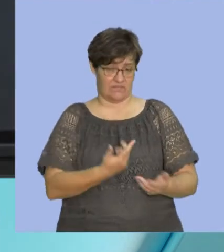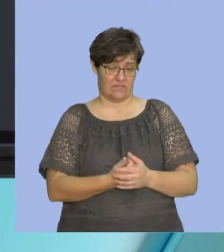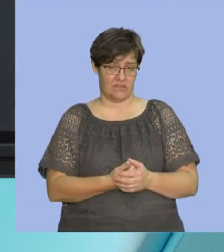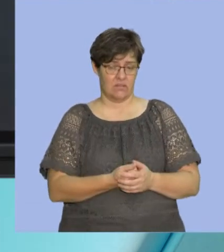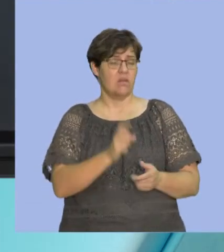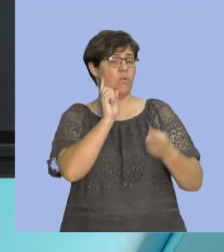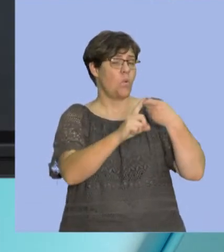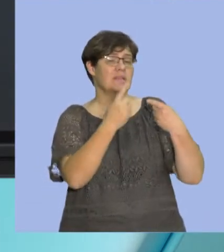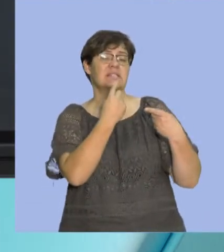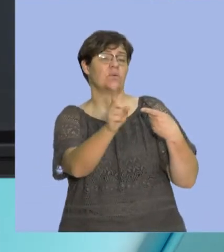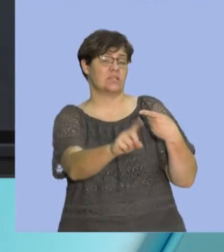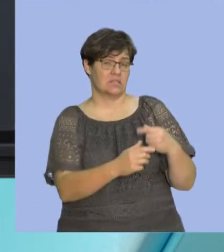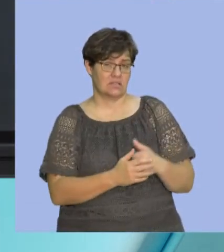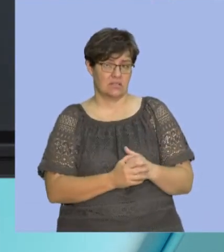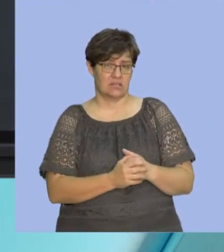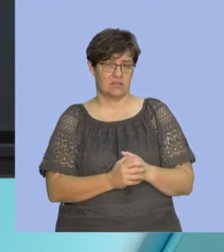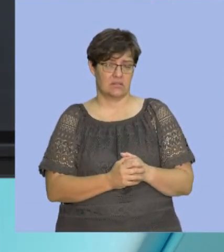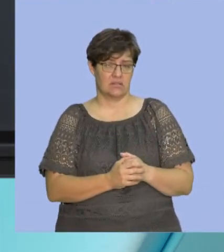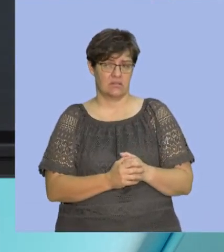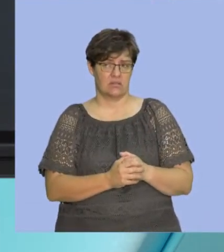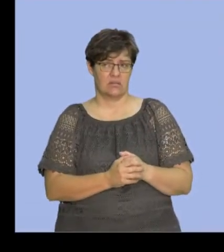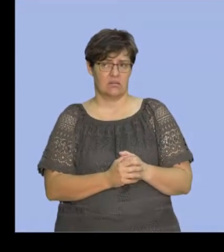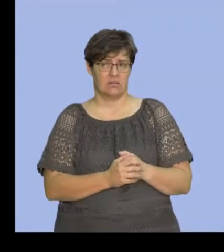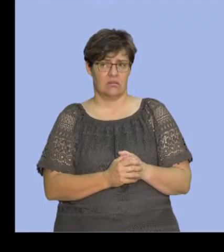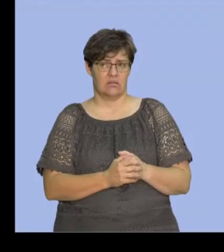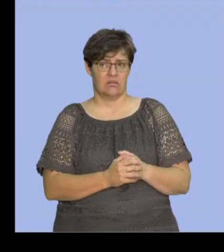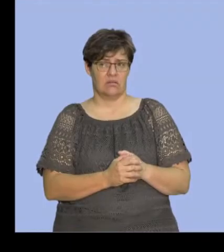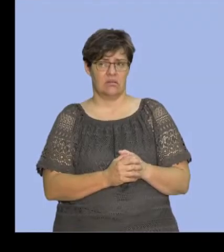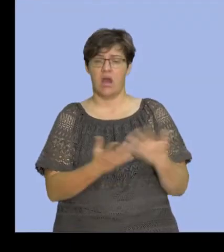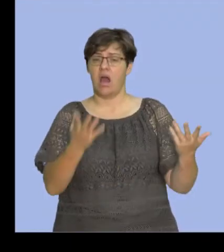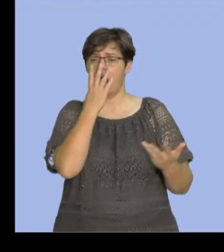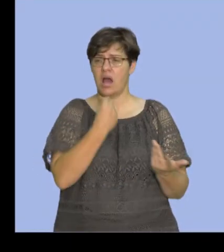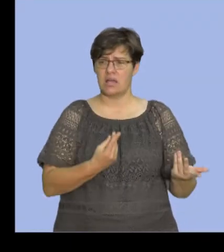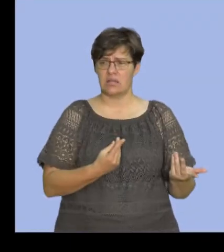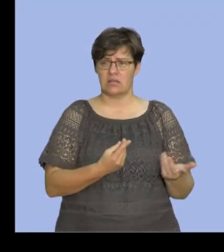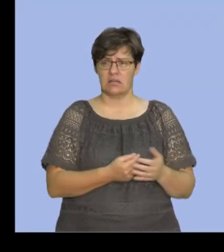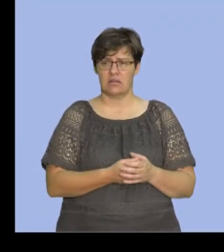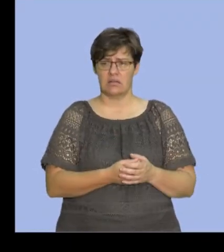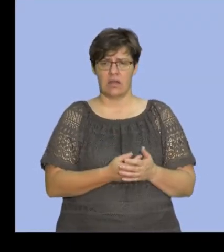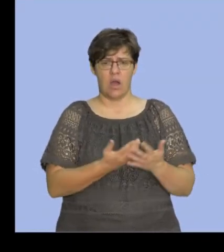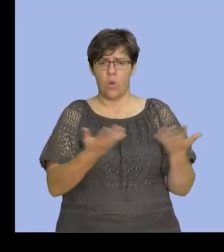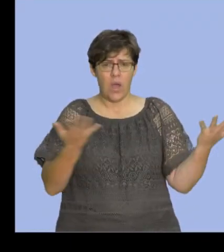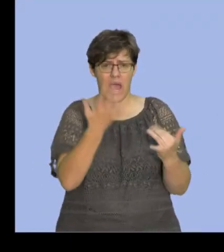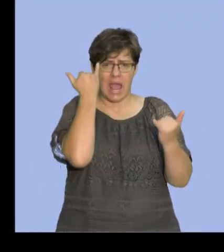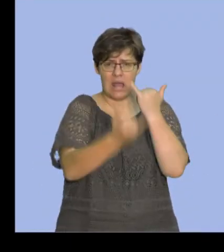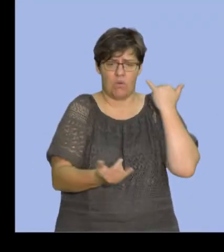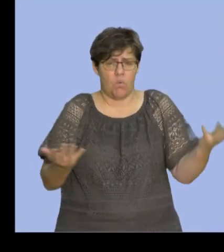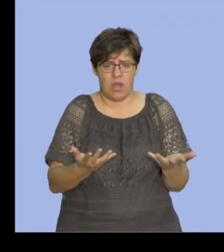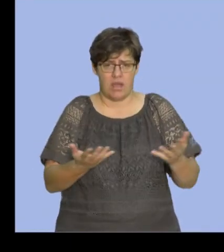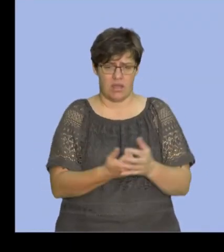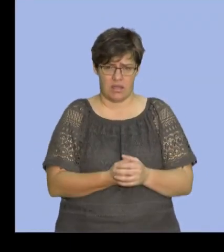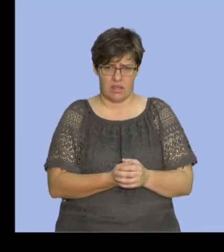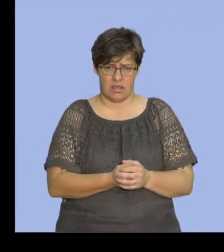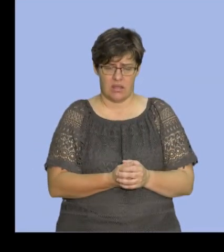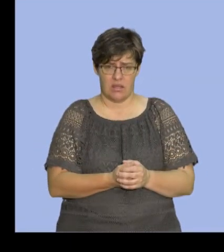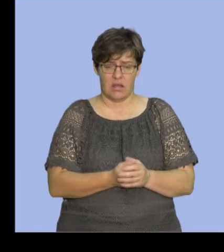1. Where is the error? Step number 1, ask yourself, where is the error? A